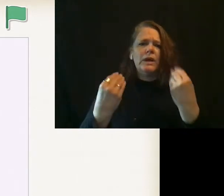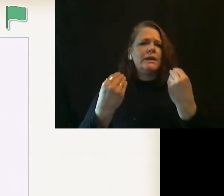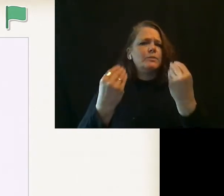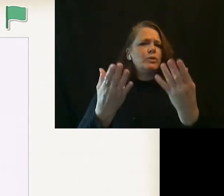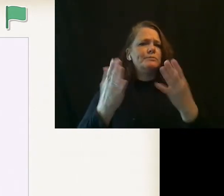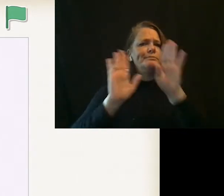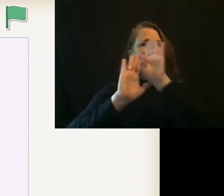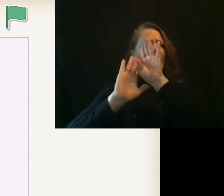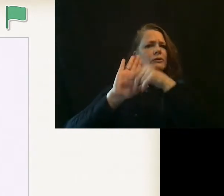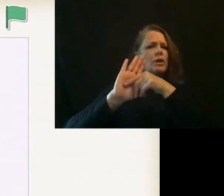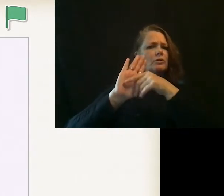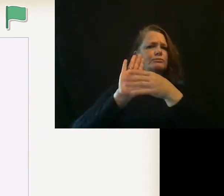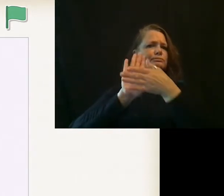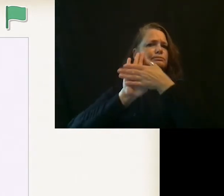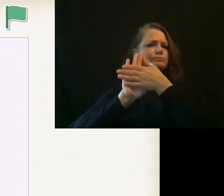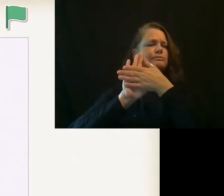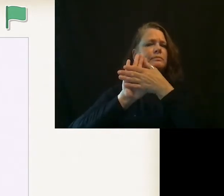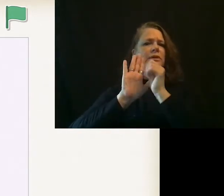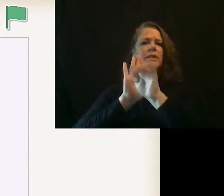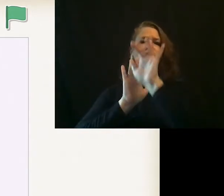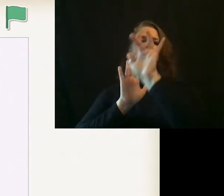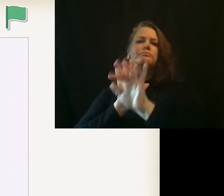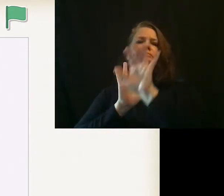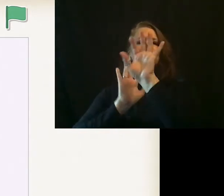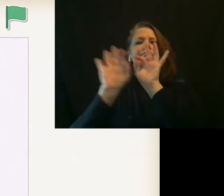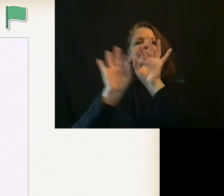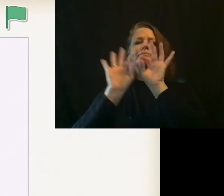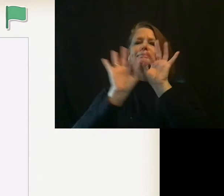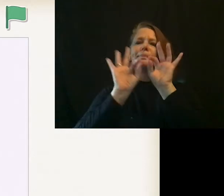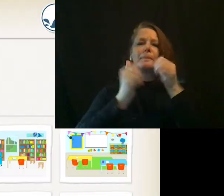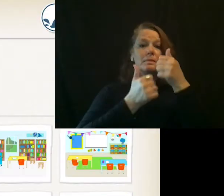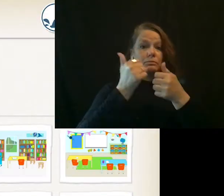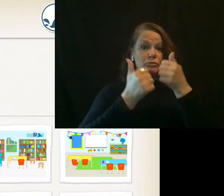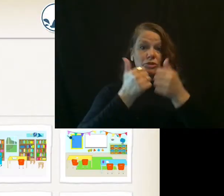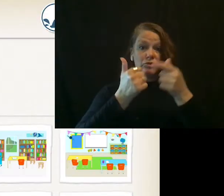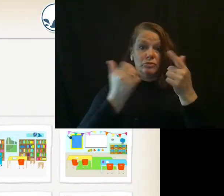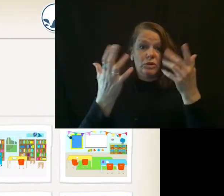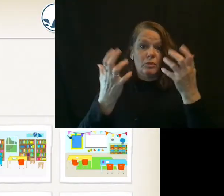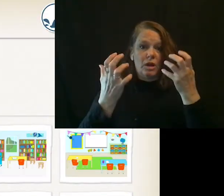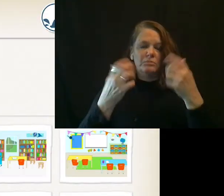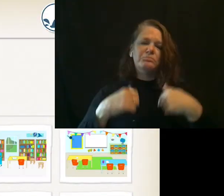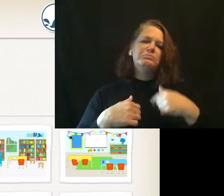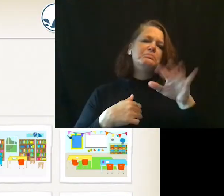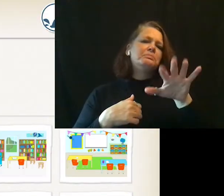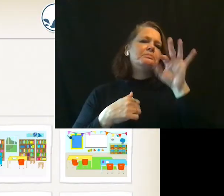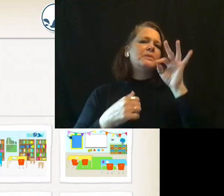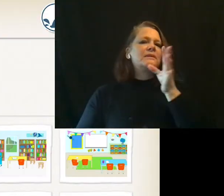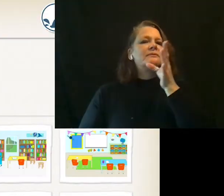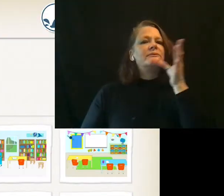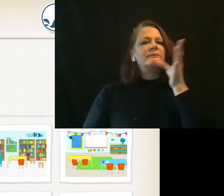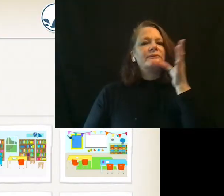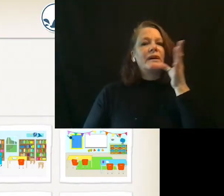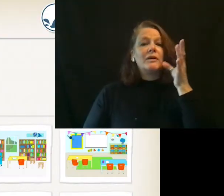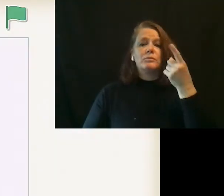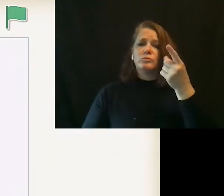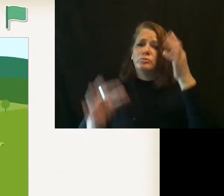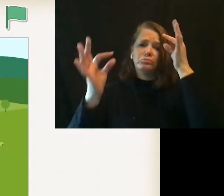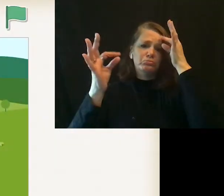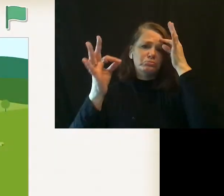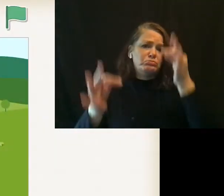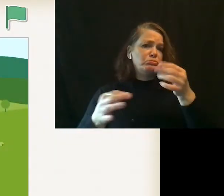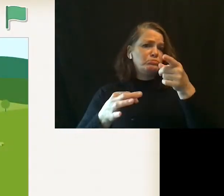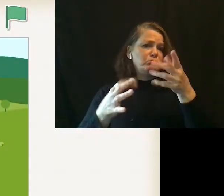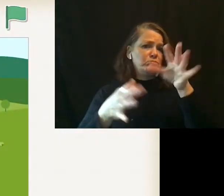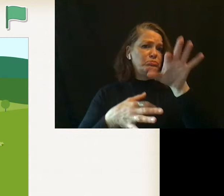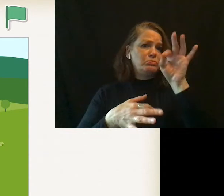Now, if we want to give it a background, we can select the background and go through these pictures to decide. I'm going to pick this farm here.